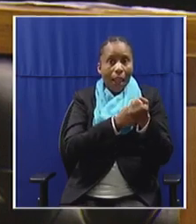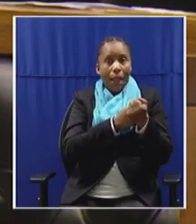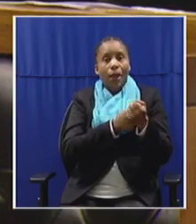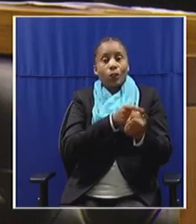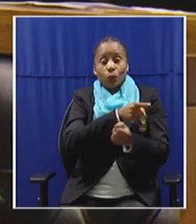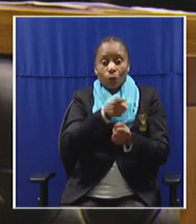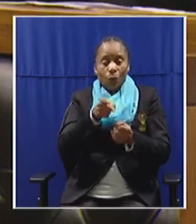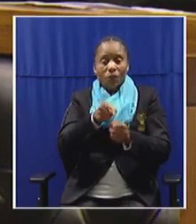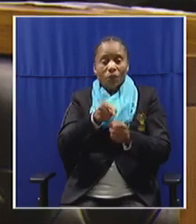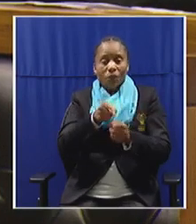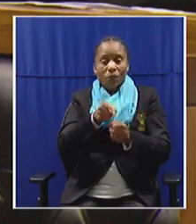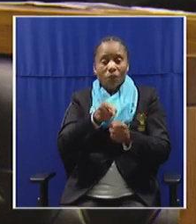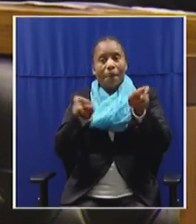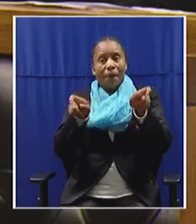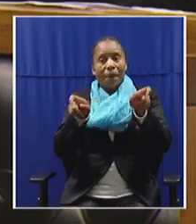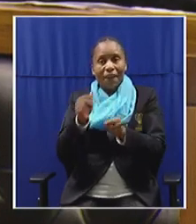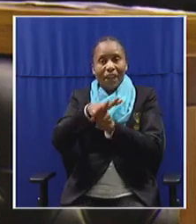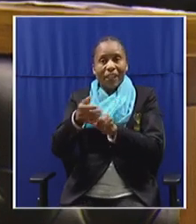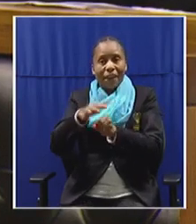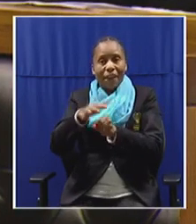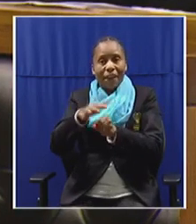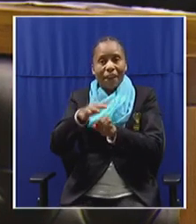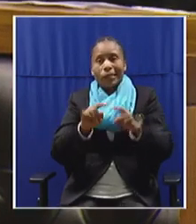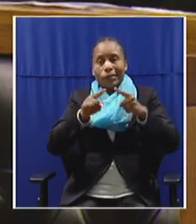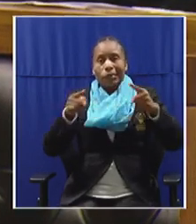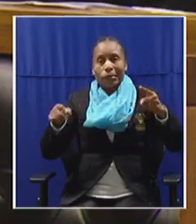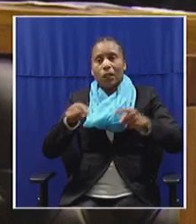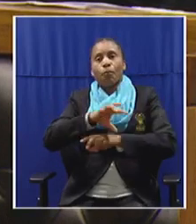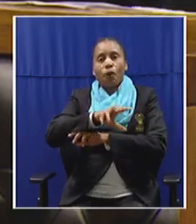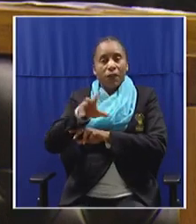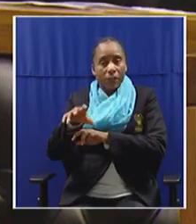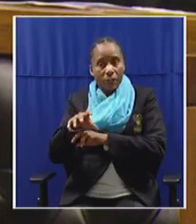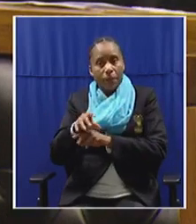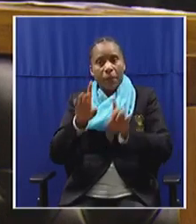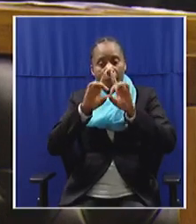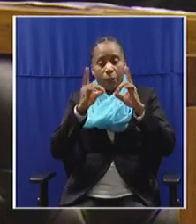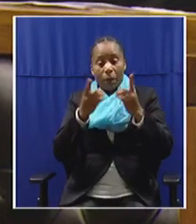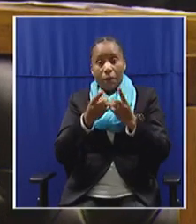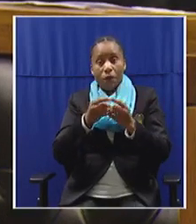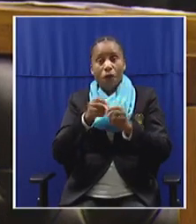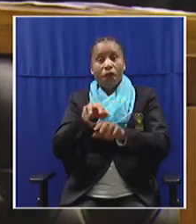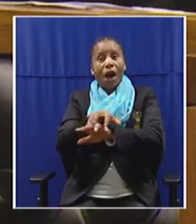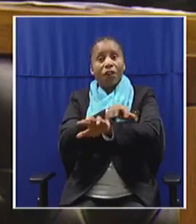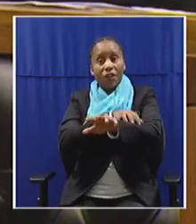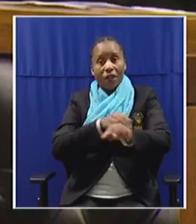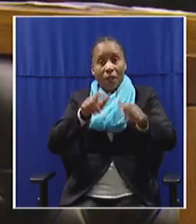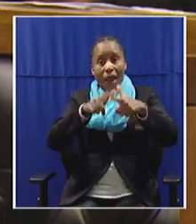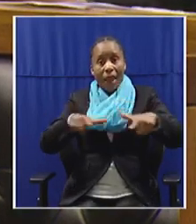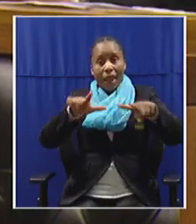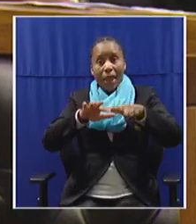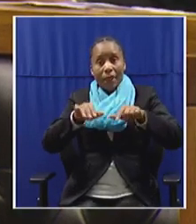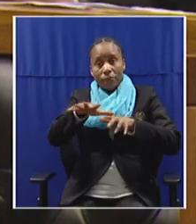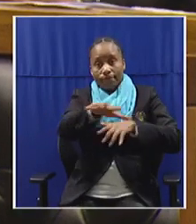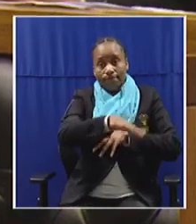farmers in various provinces. I'm advised by the Department of Agriculture, Land Reform and Rural